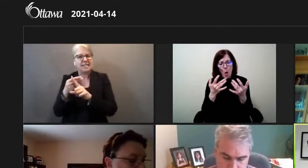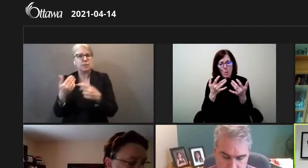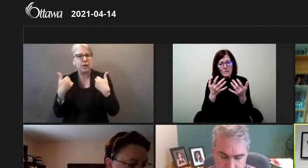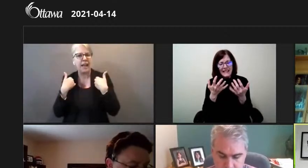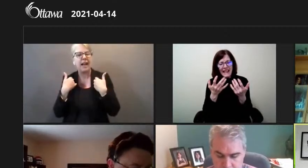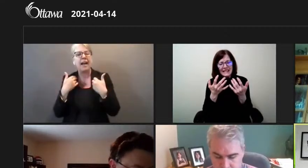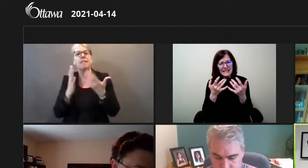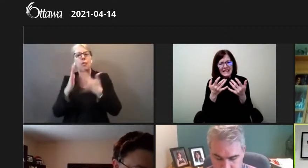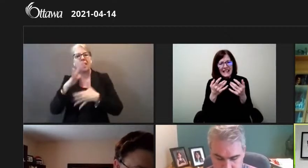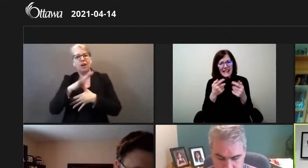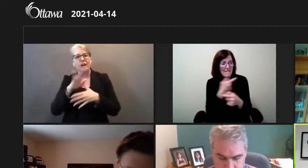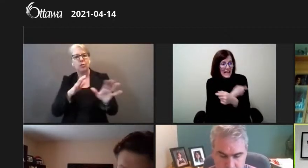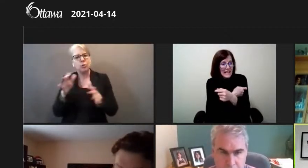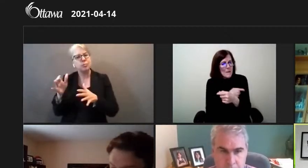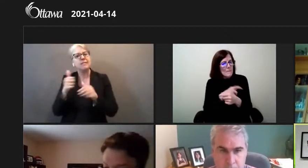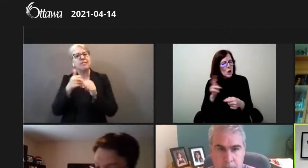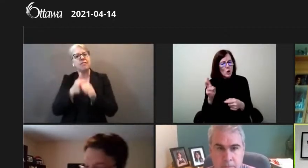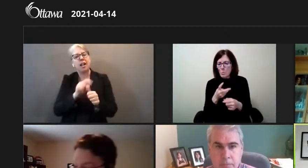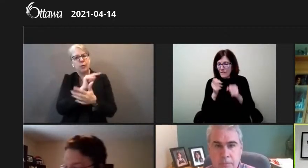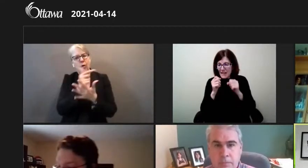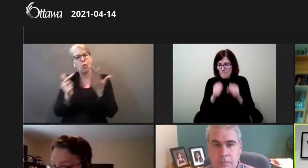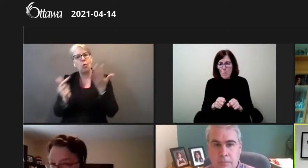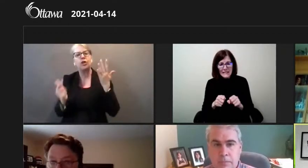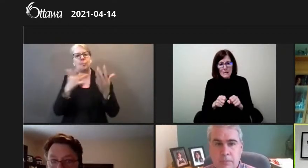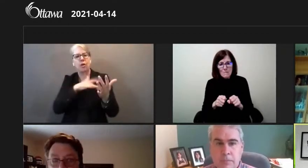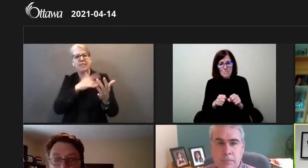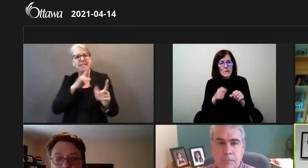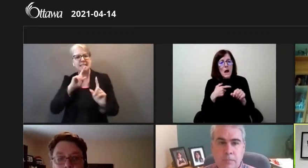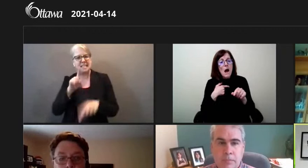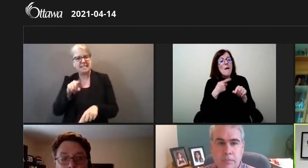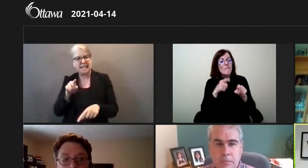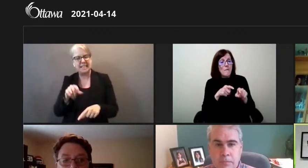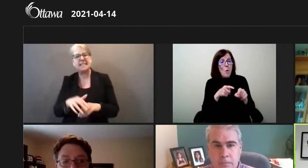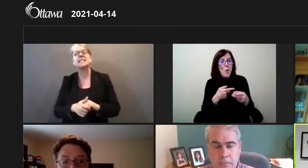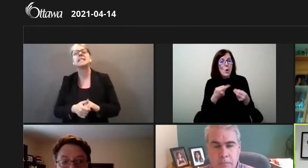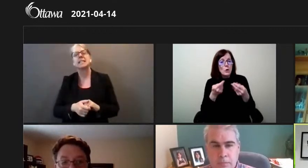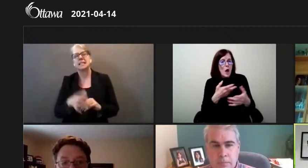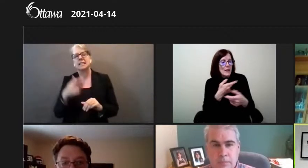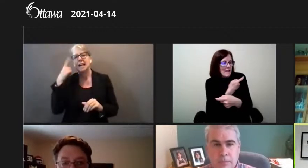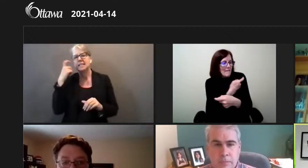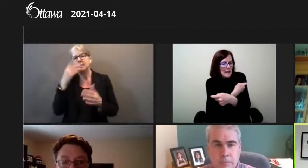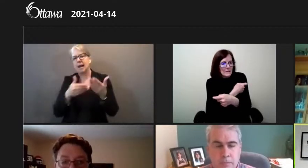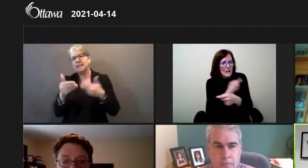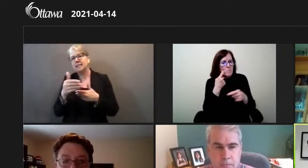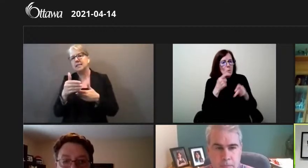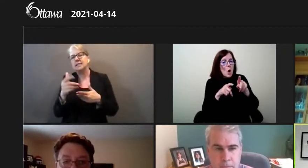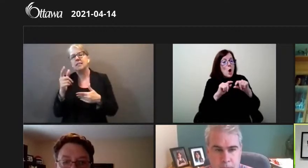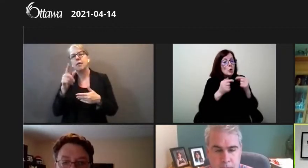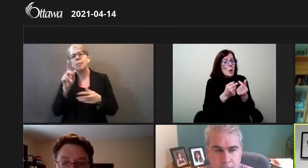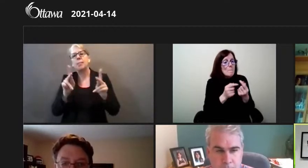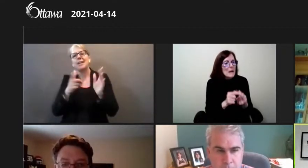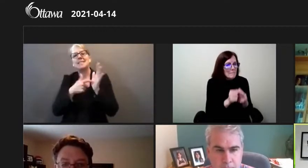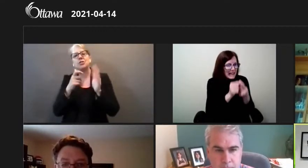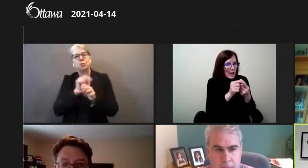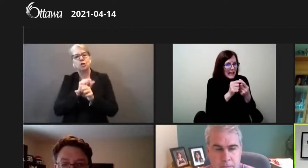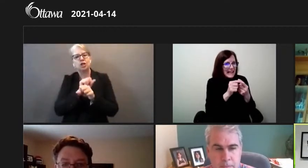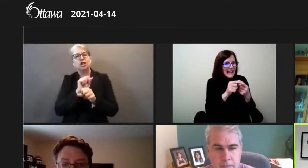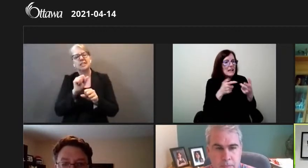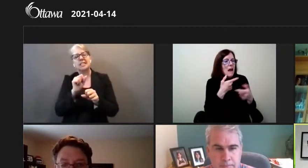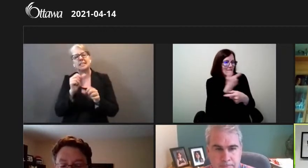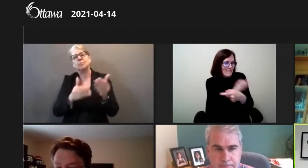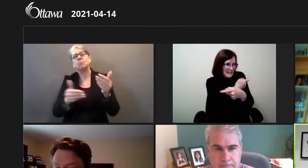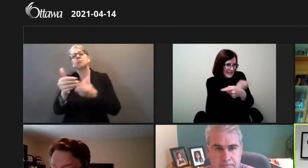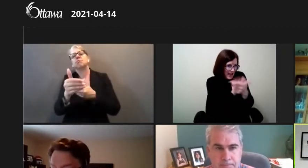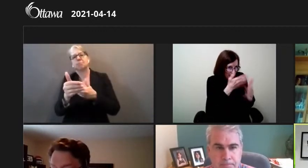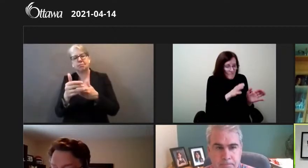priority groups in order that the province has dictated them. So I suspect for these individuals, it may be some time yet to before